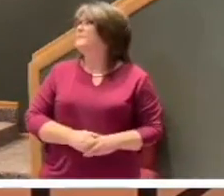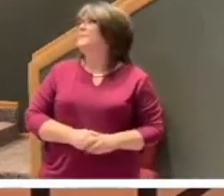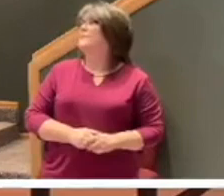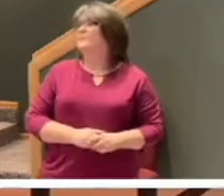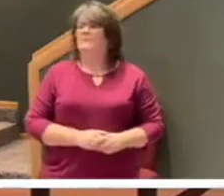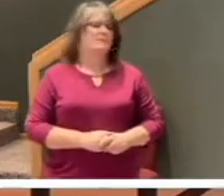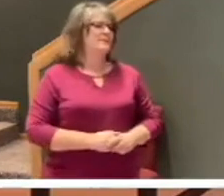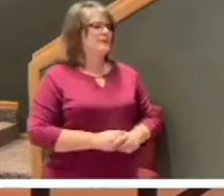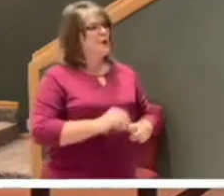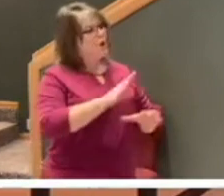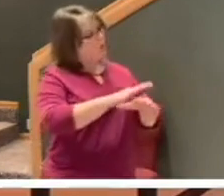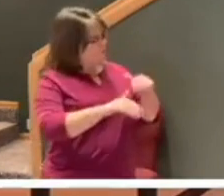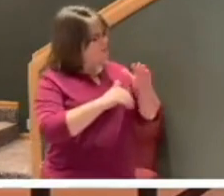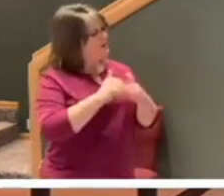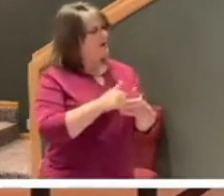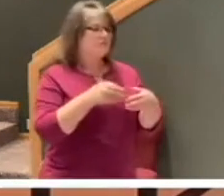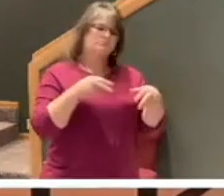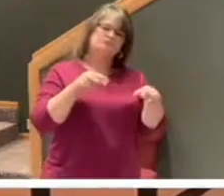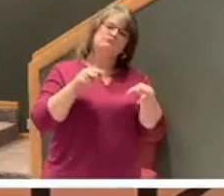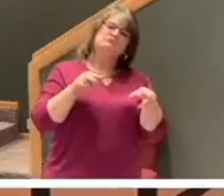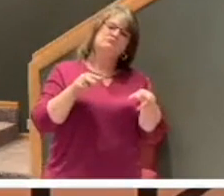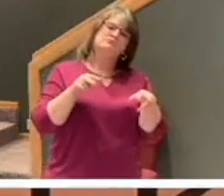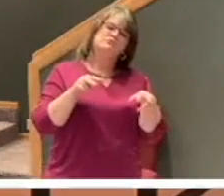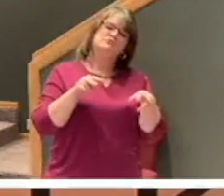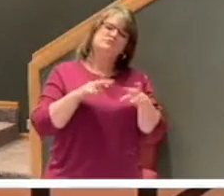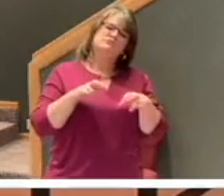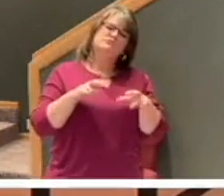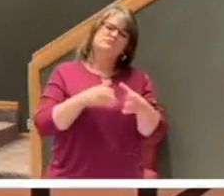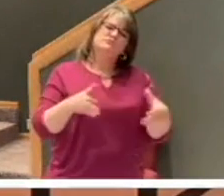We're comfortable analyzing the bucket,